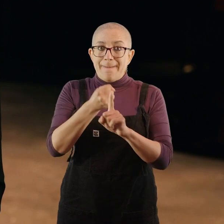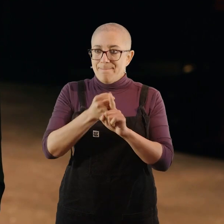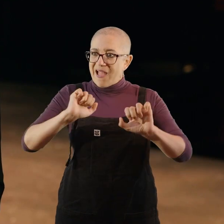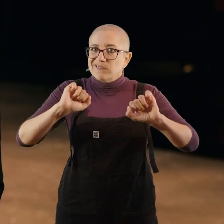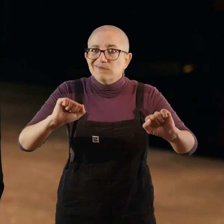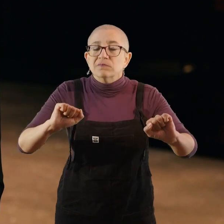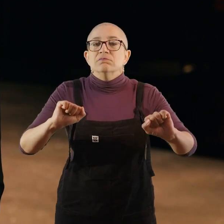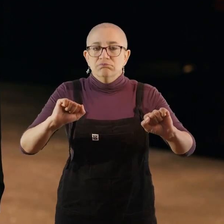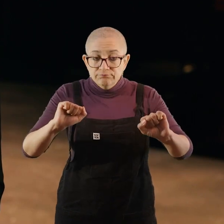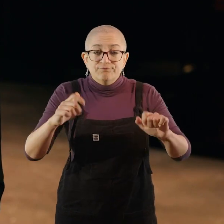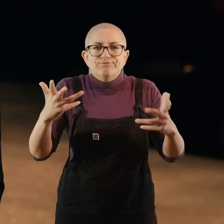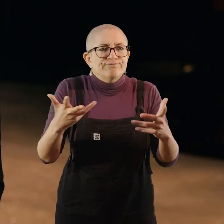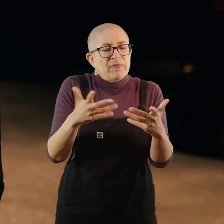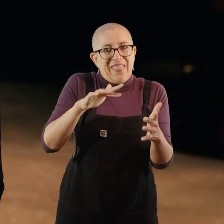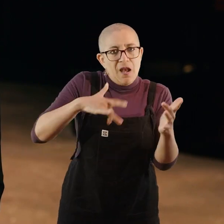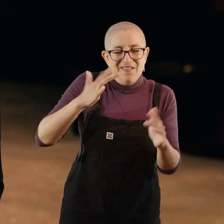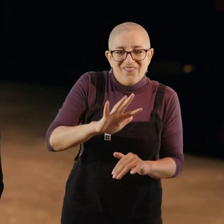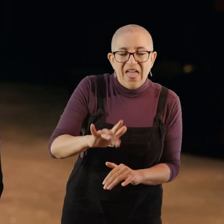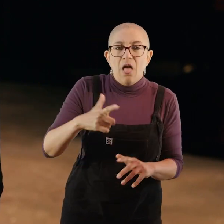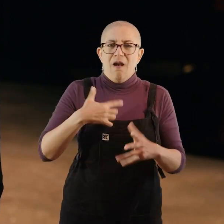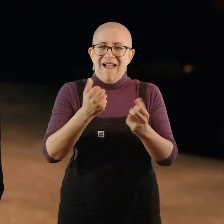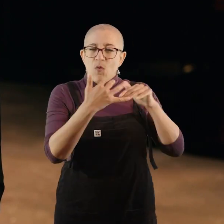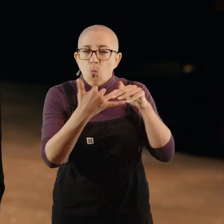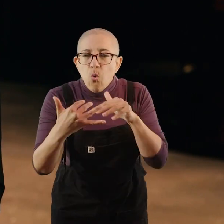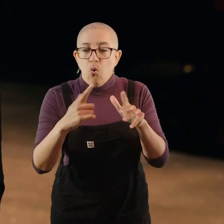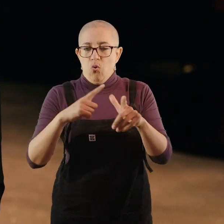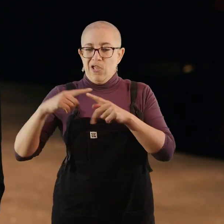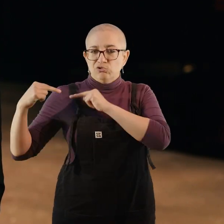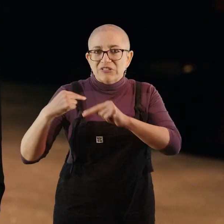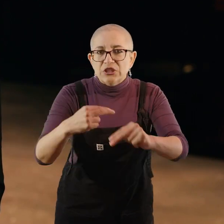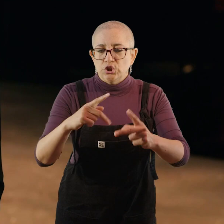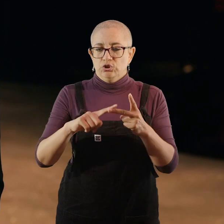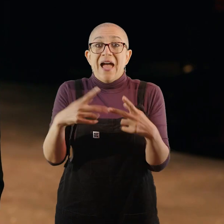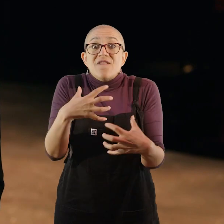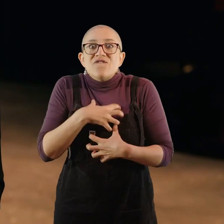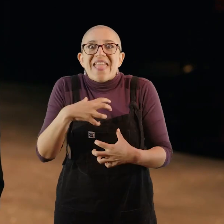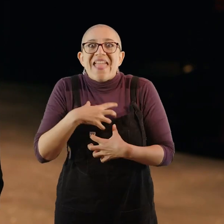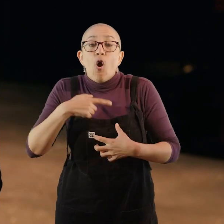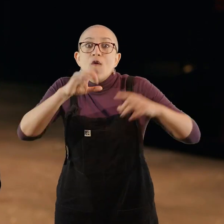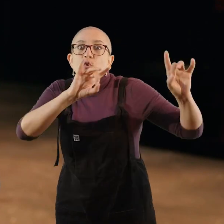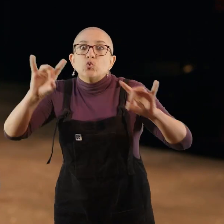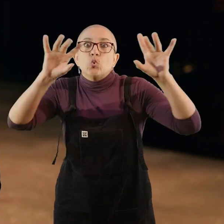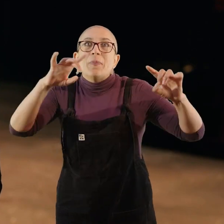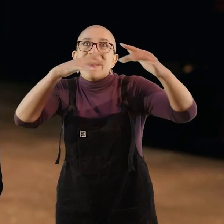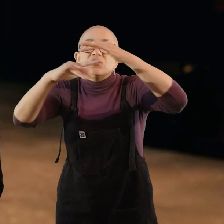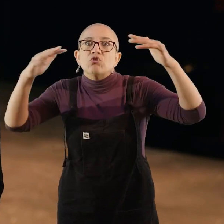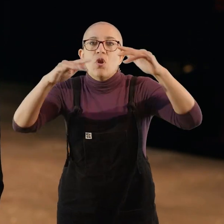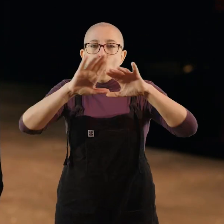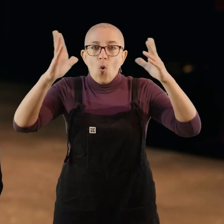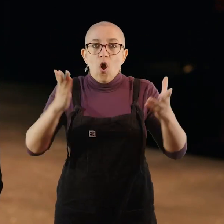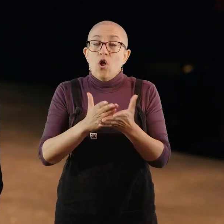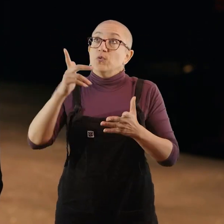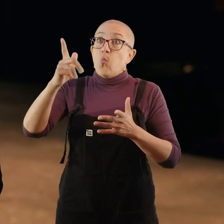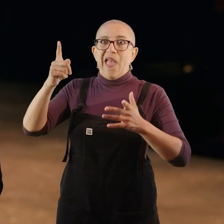by war, the upholding of tradition, and a fear of the supernatural. A world where the breaking of the divine rights